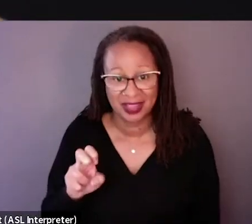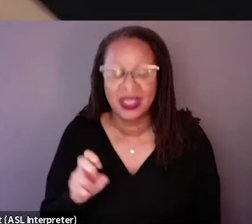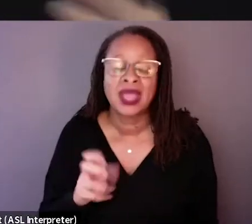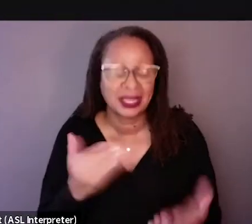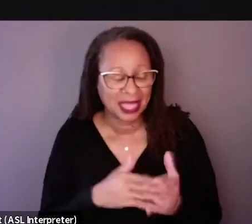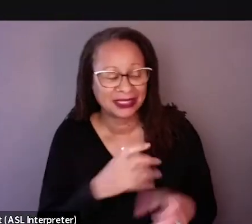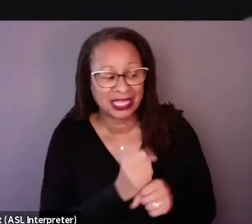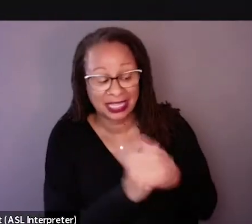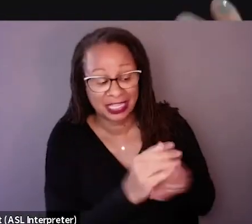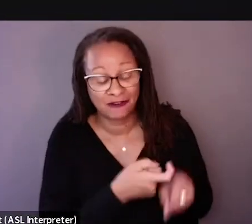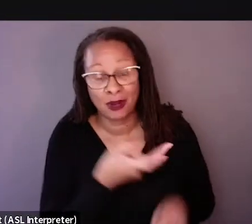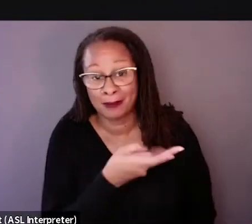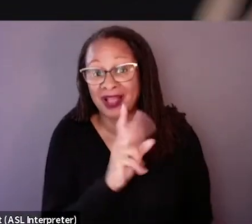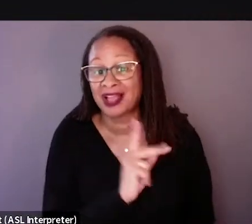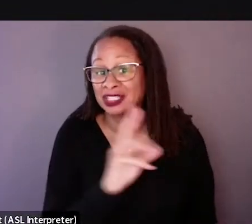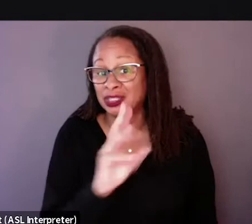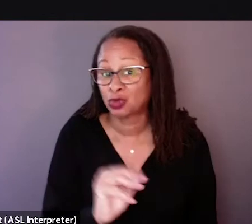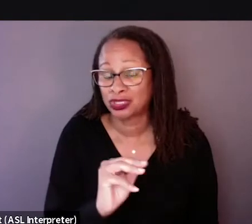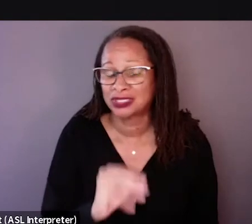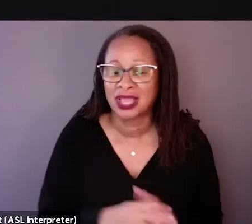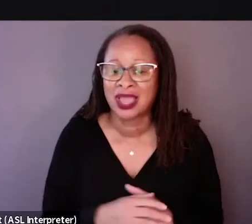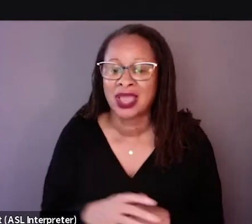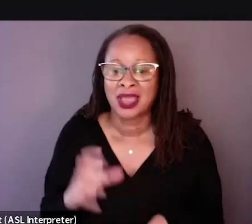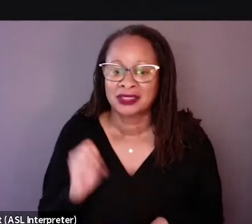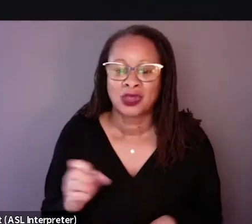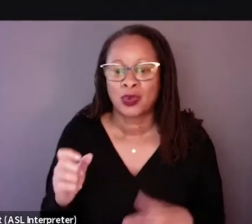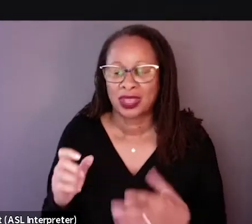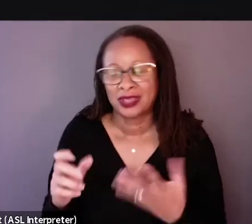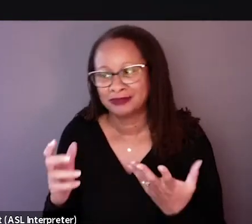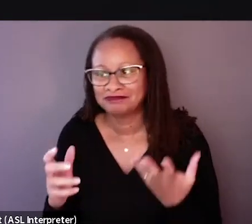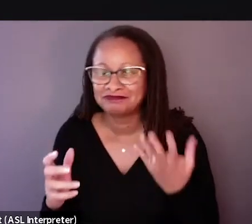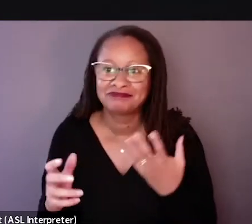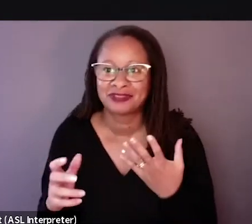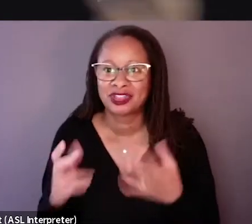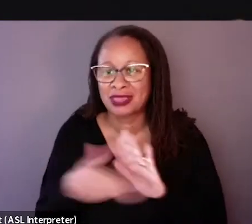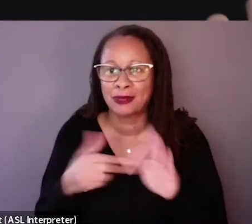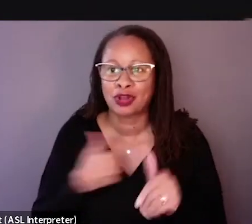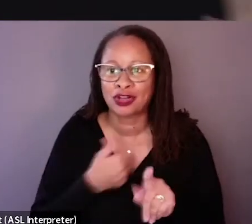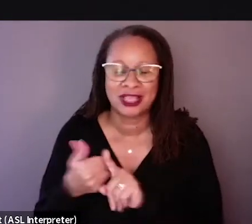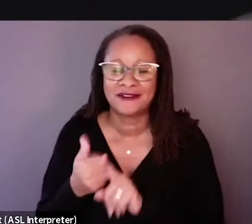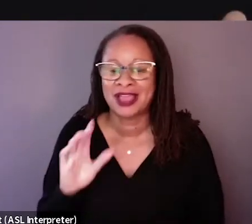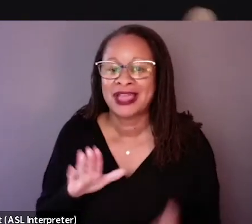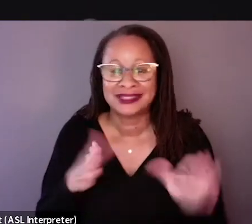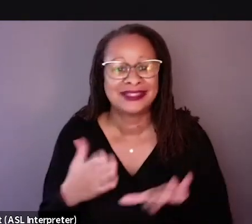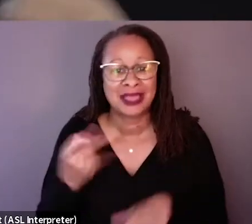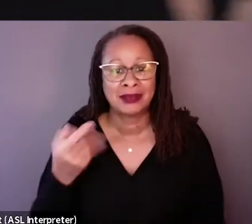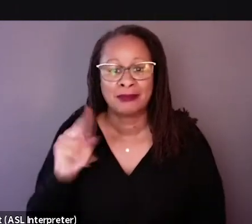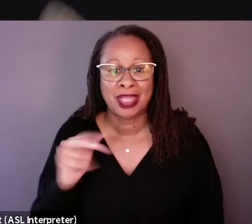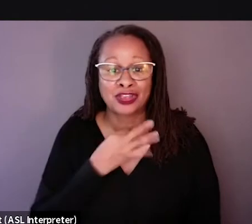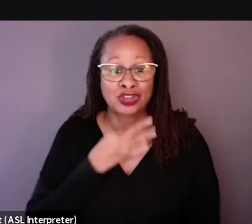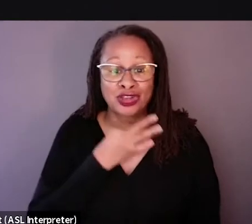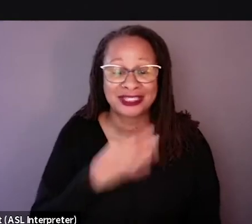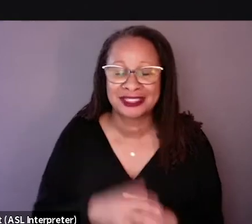Maurice. But we called it, between ourselves, deadpan curious. And our editor, Jocelyn, one of our editors, Jocelyn,